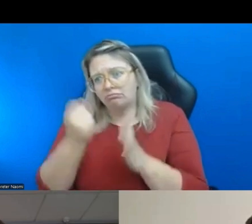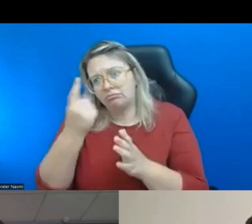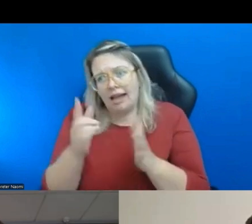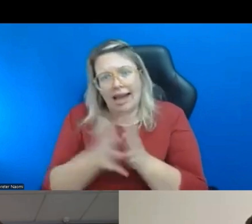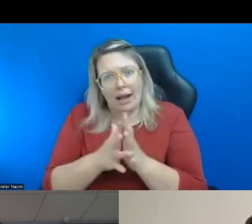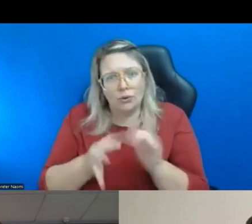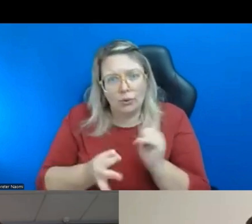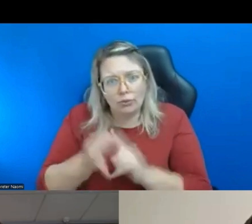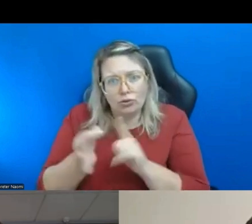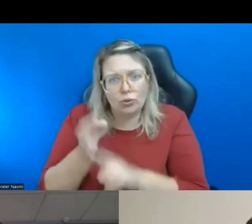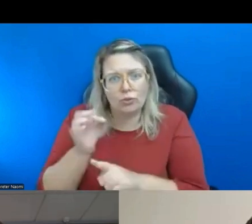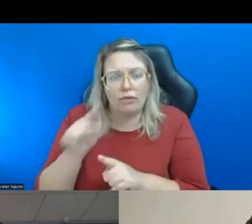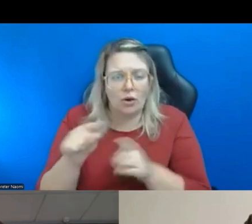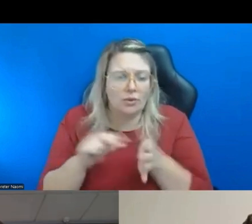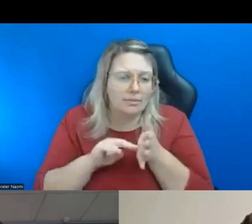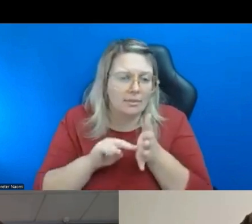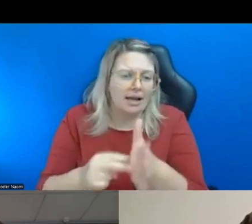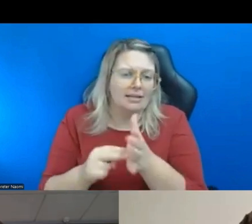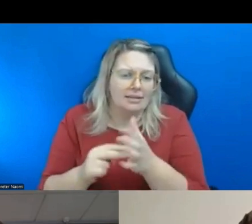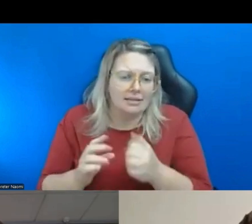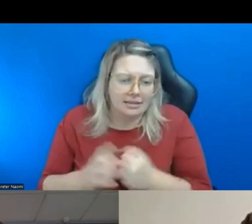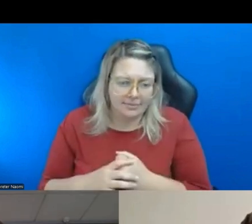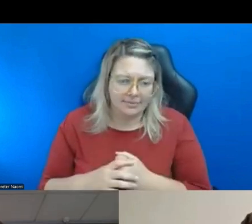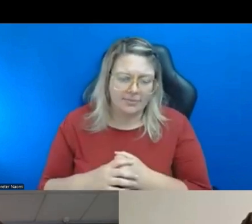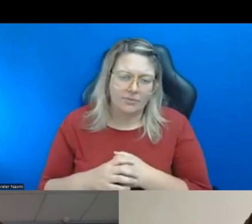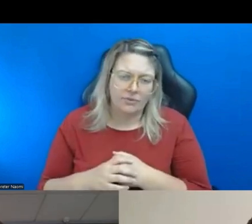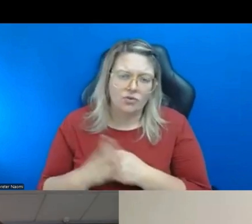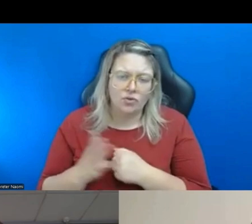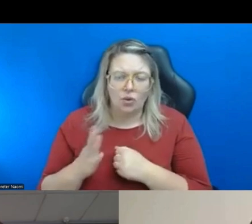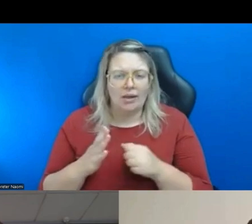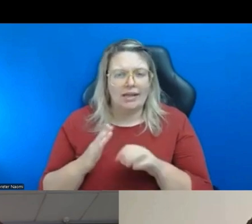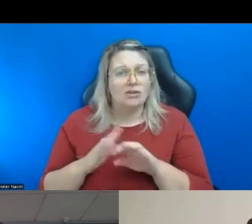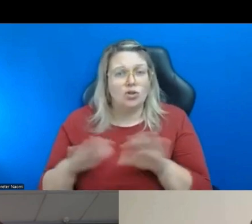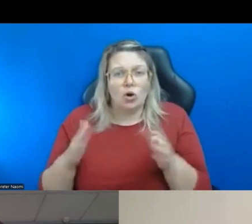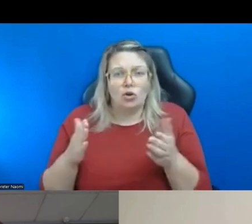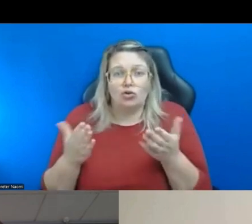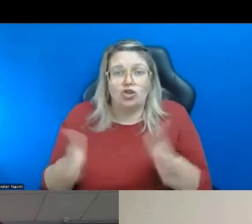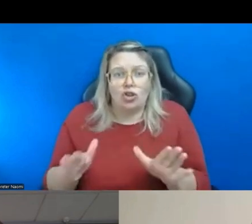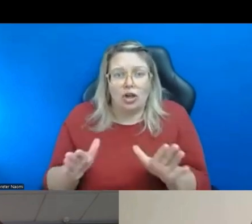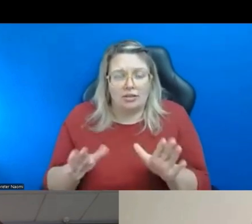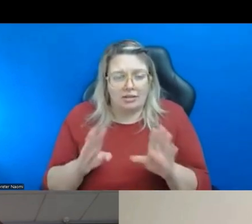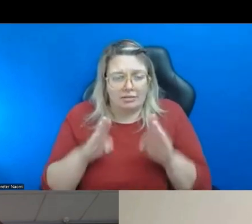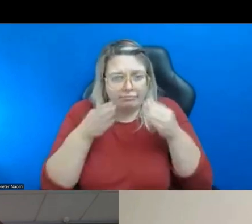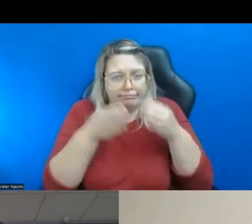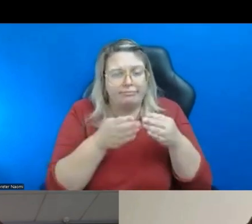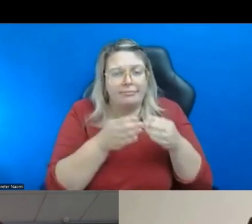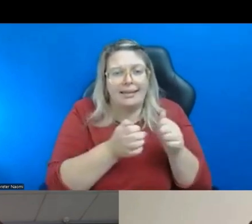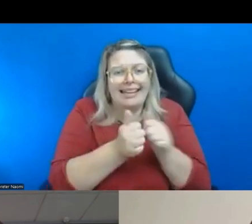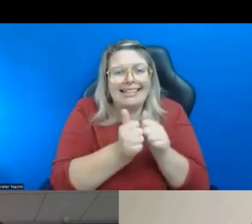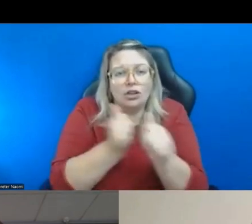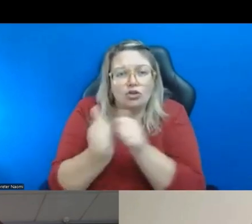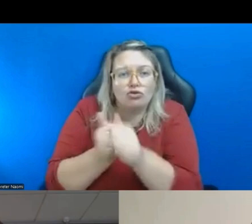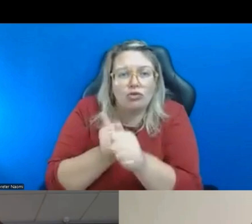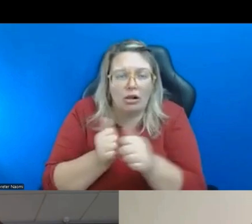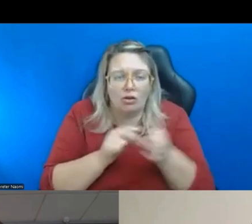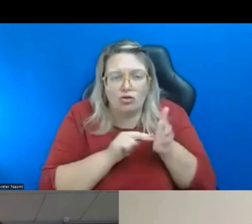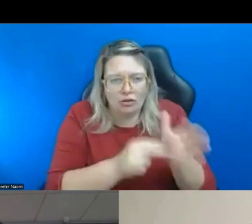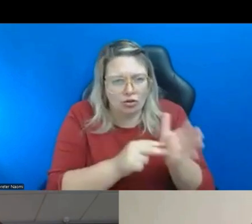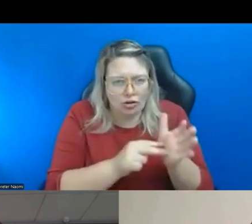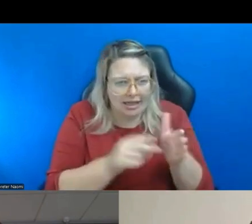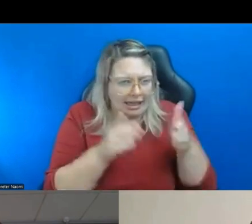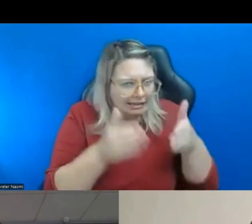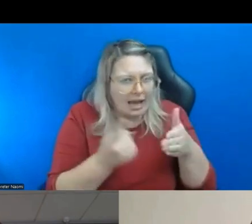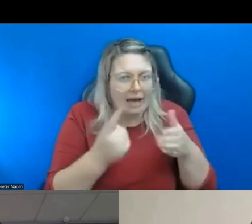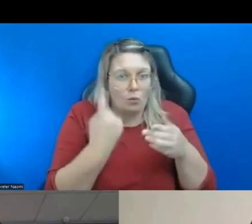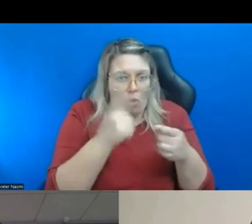those regeneration plans. So yeah, it's not just as kind of narrow as the industrial strategy. There's other policy out